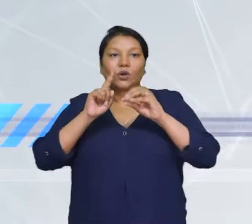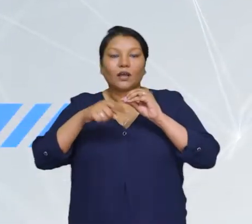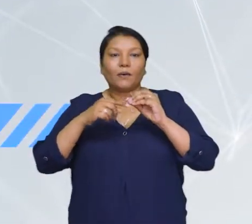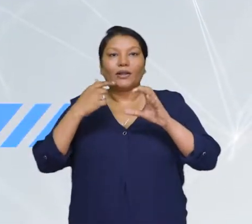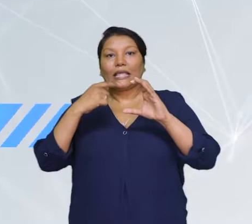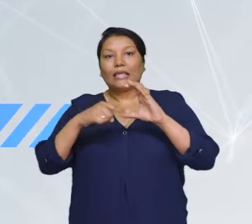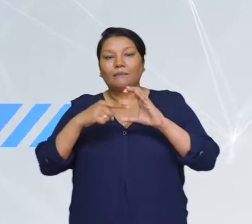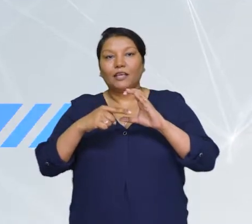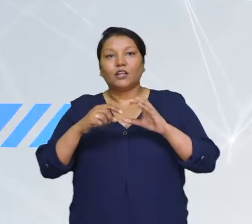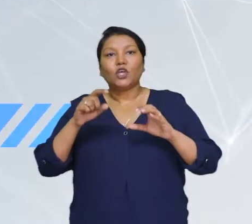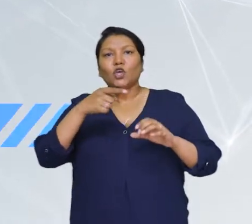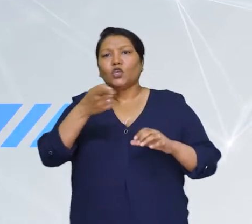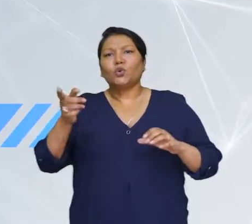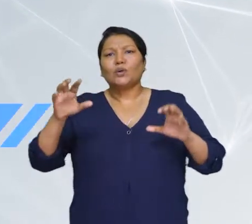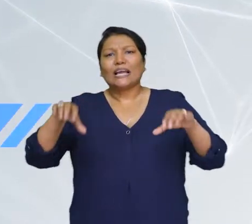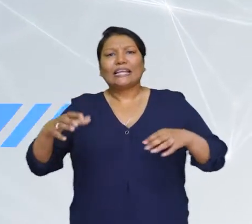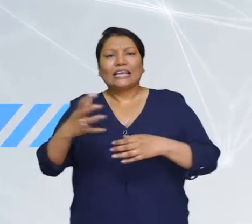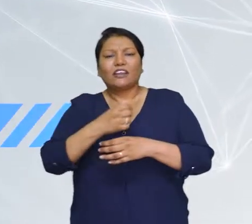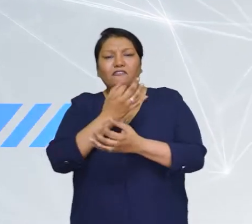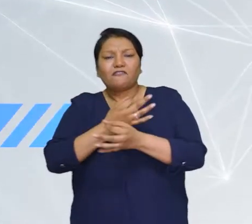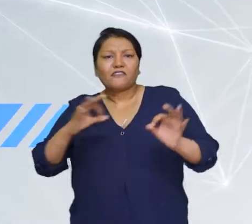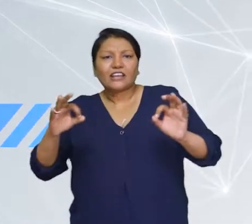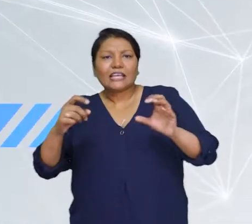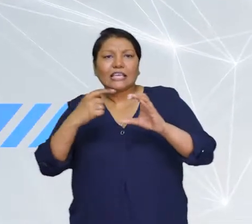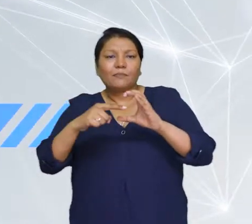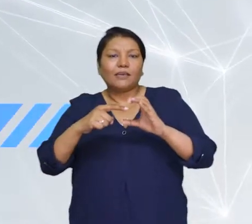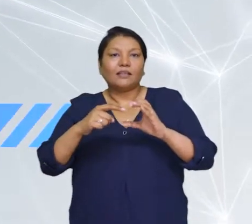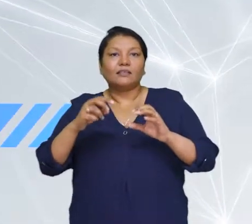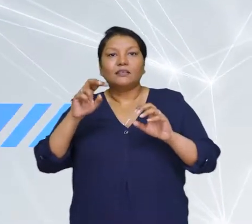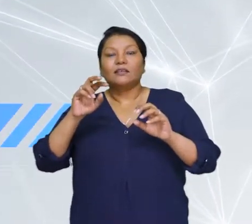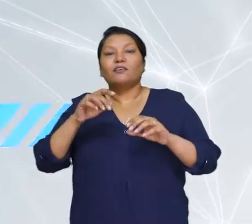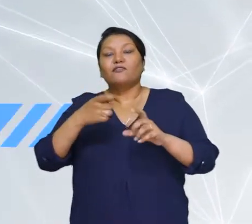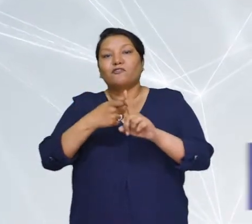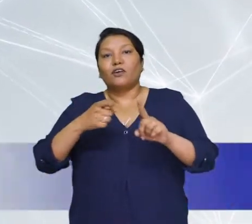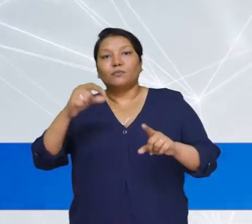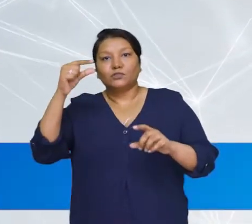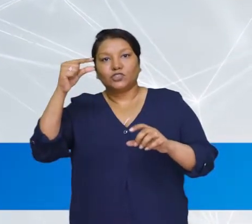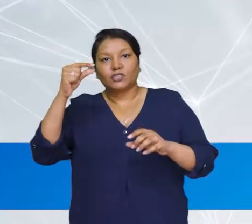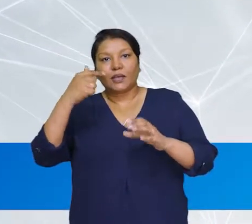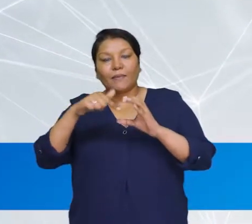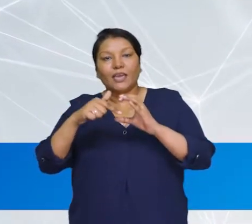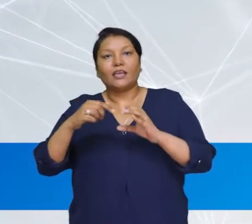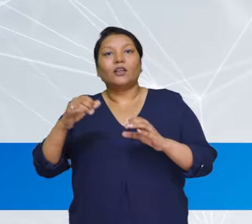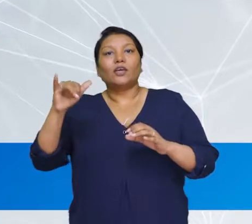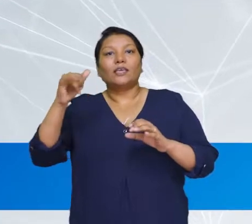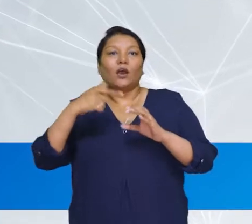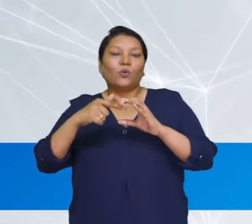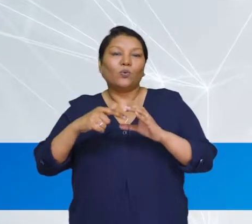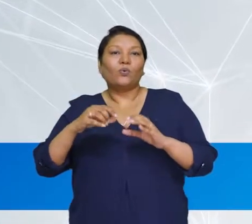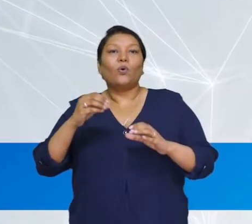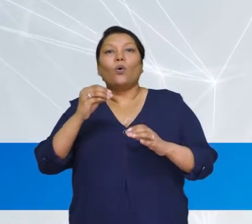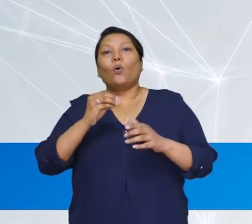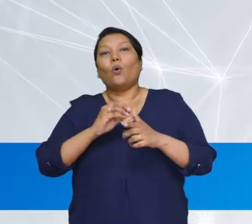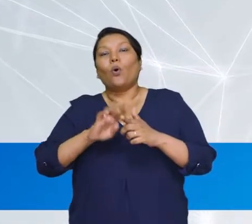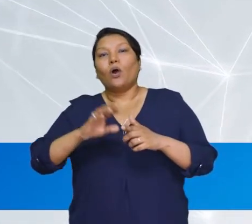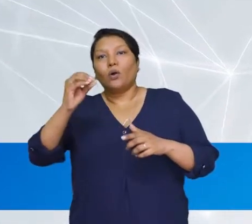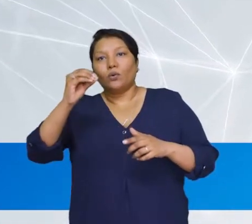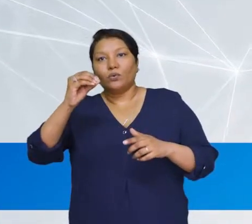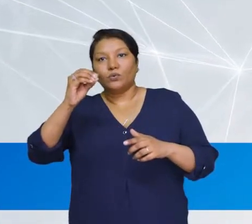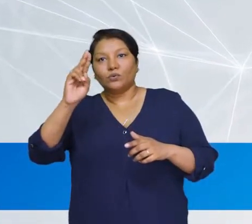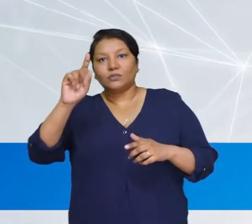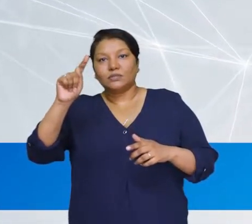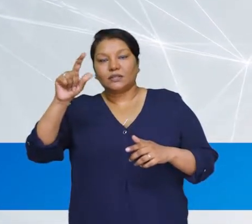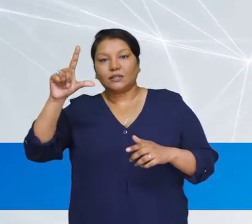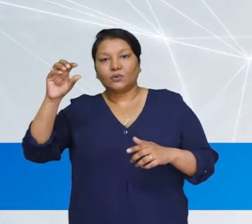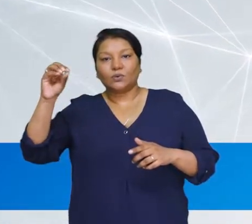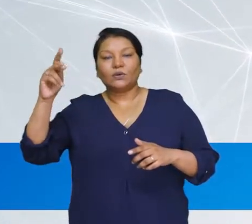Let's talk about email. You can get a free email by visiting google.com, outlook.com, or yahoo.com. All of these